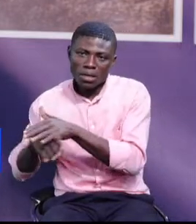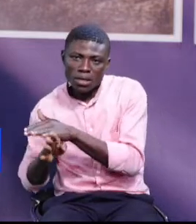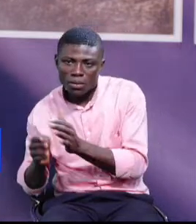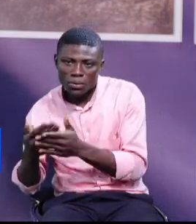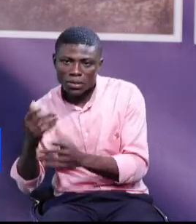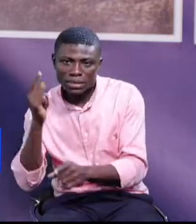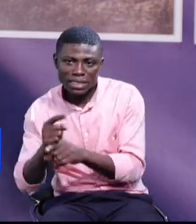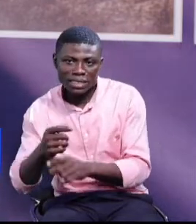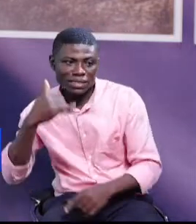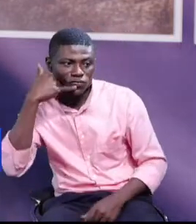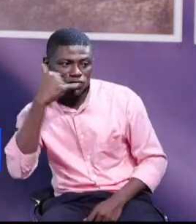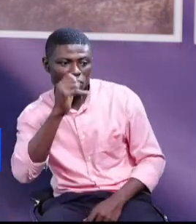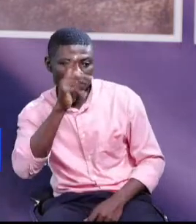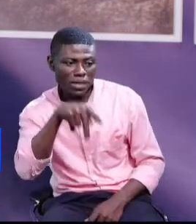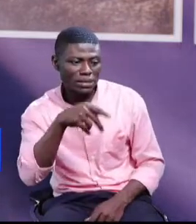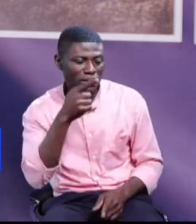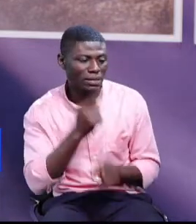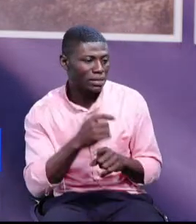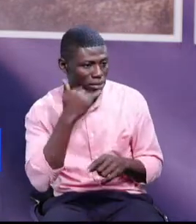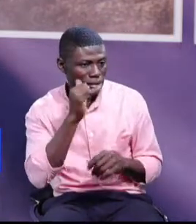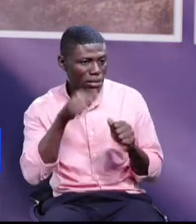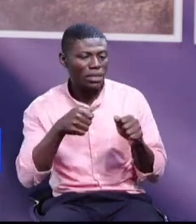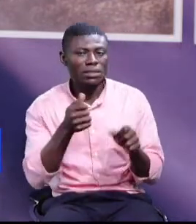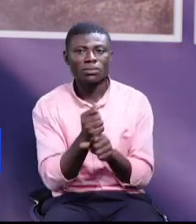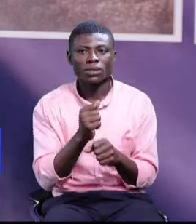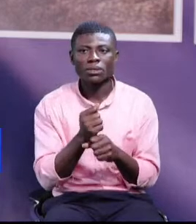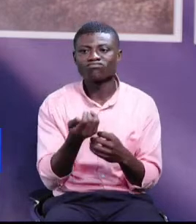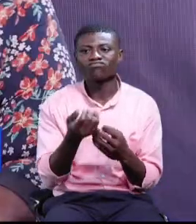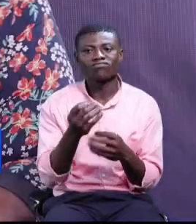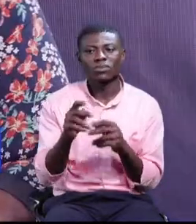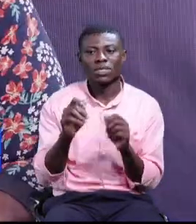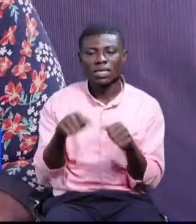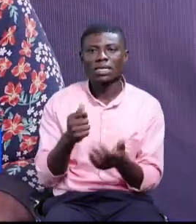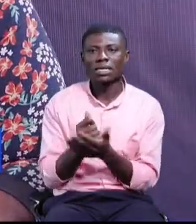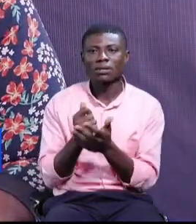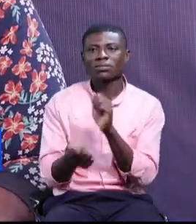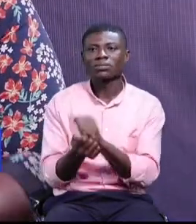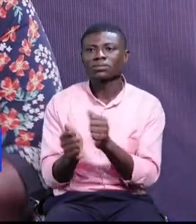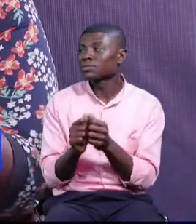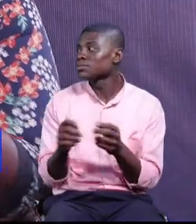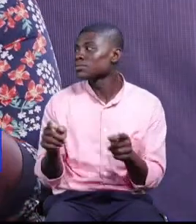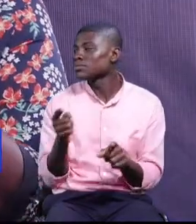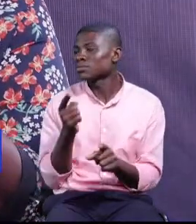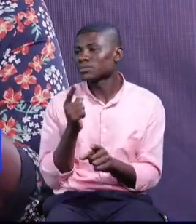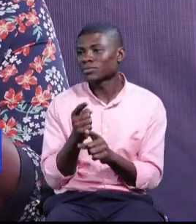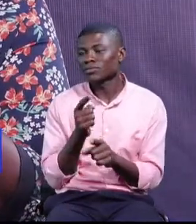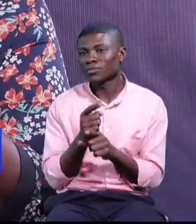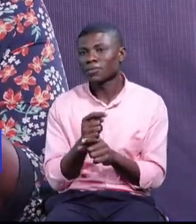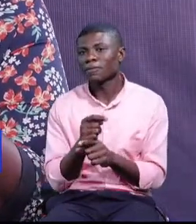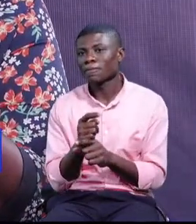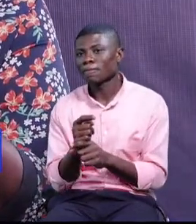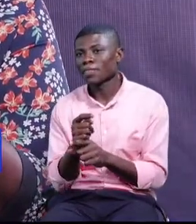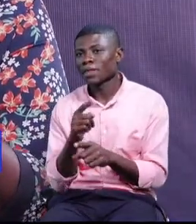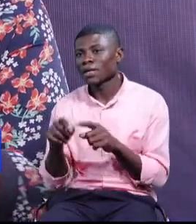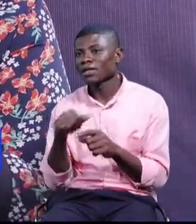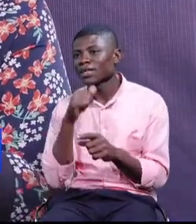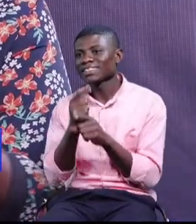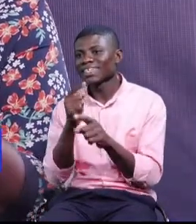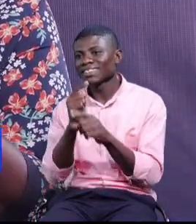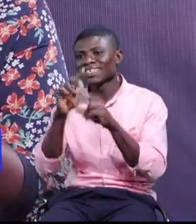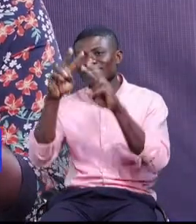phone call from just one person can shush a lot of people out. No, so that generic statement. It says, I know, but